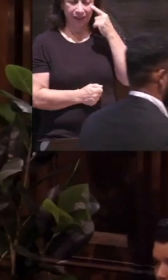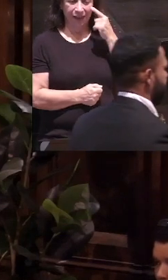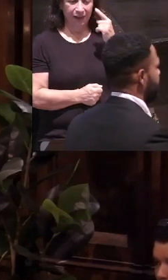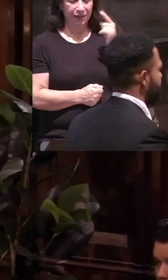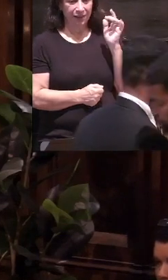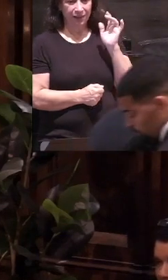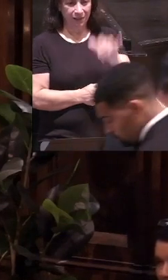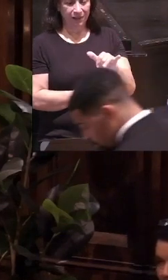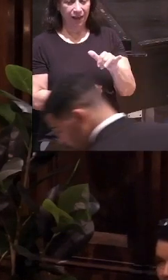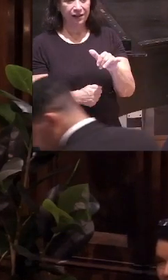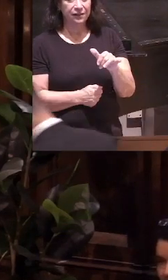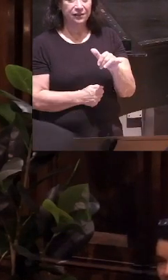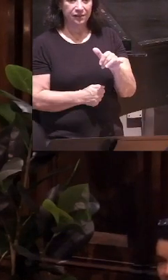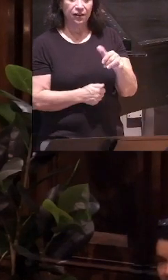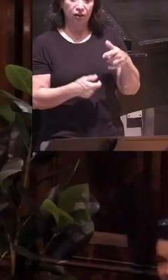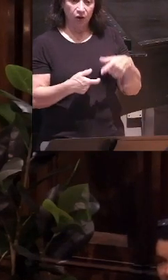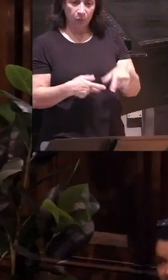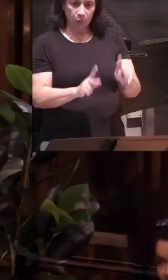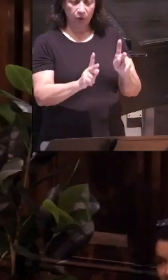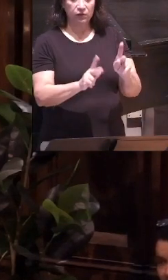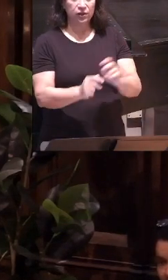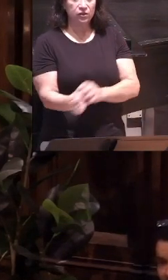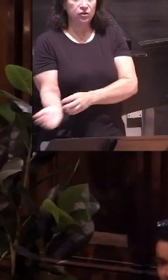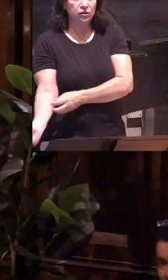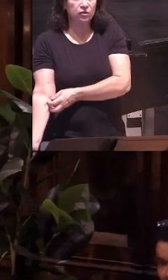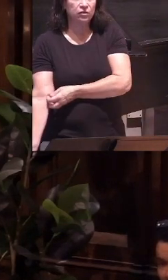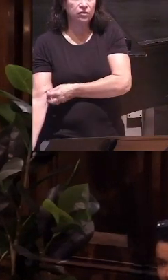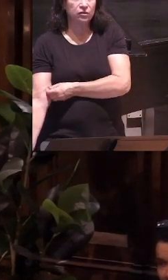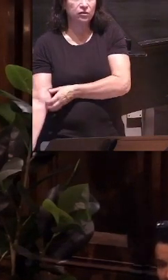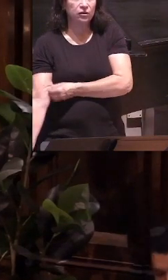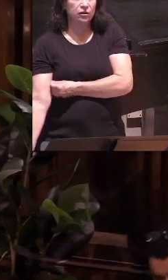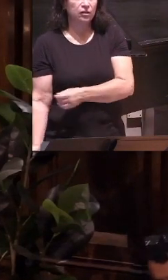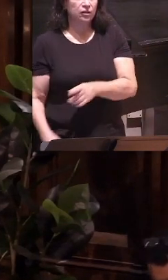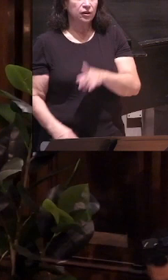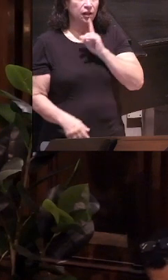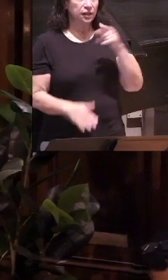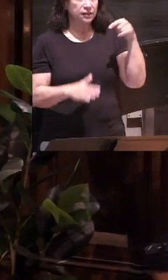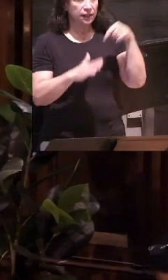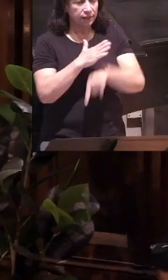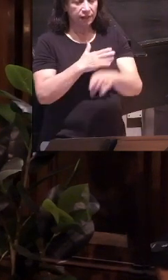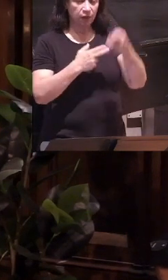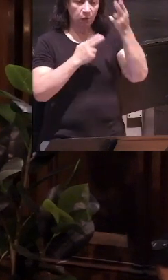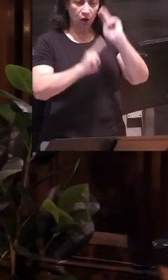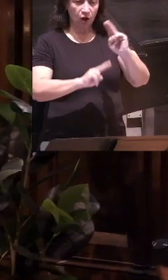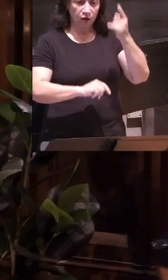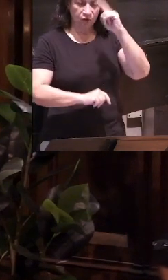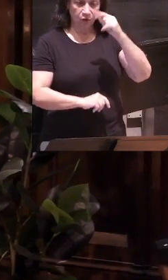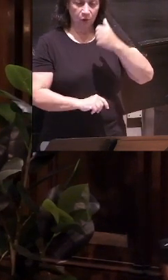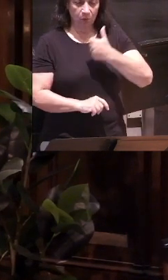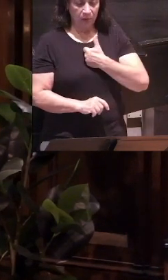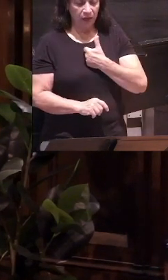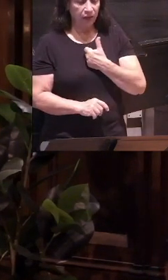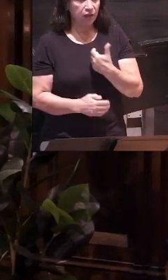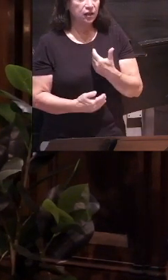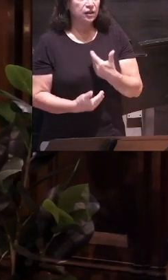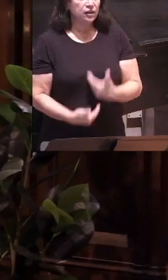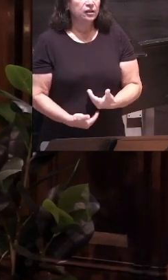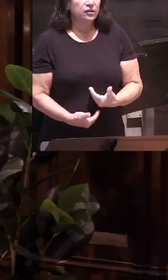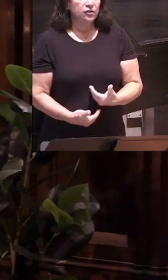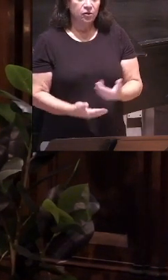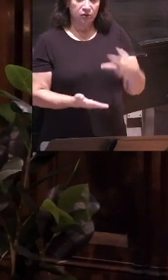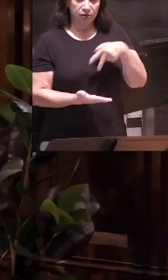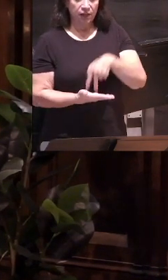privilege. And it is a deep honor for me to be able to stand